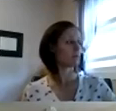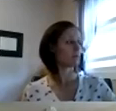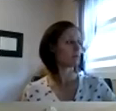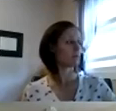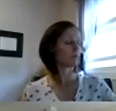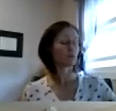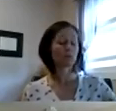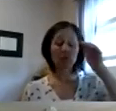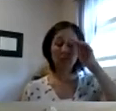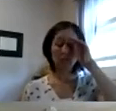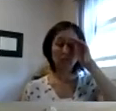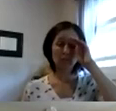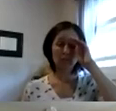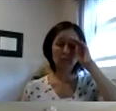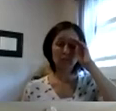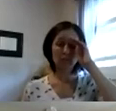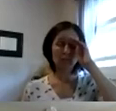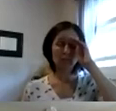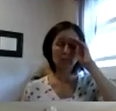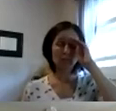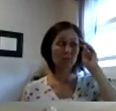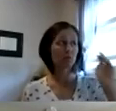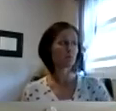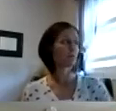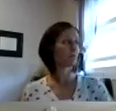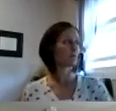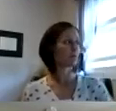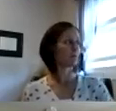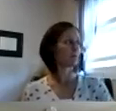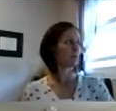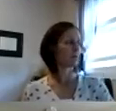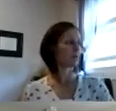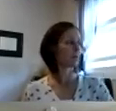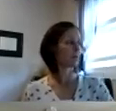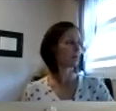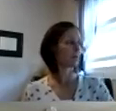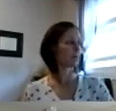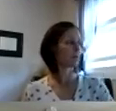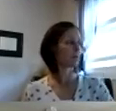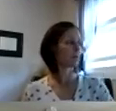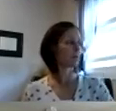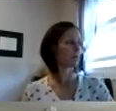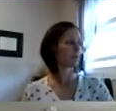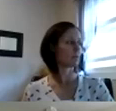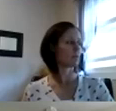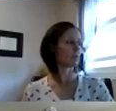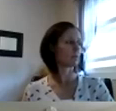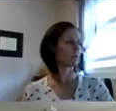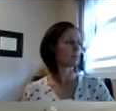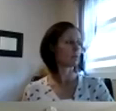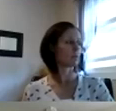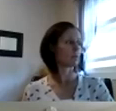but we wanted to do the best we could to focus on a program, a grant program for emergency assistance